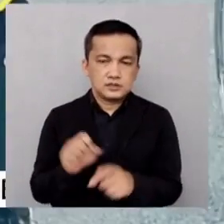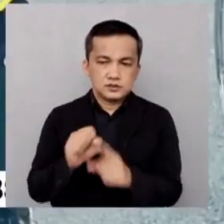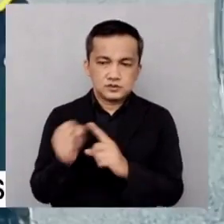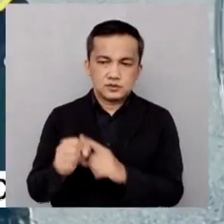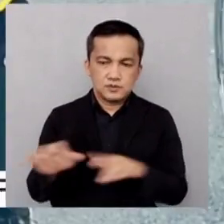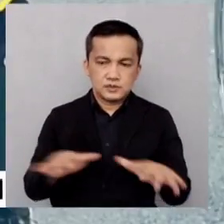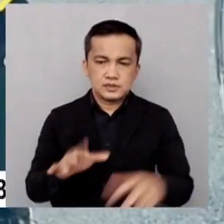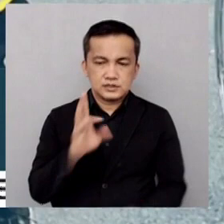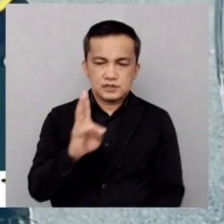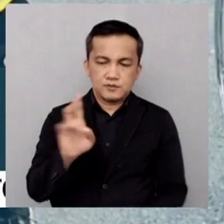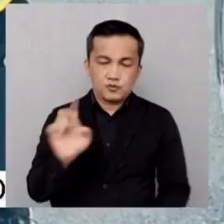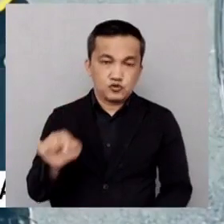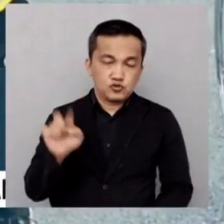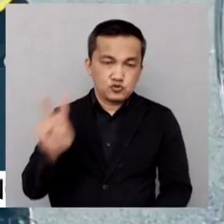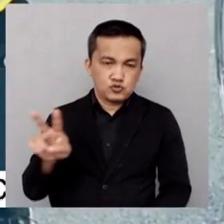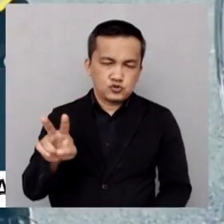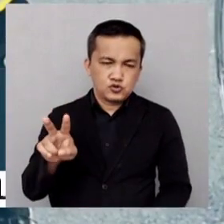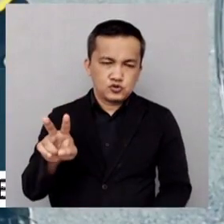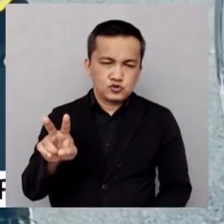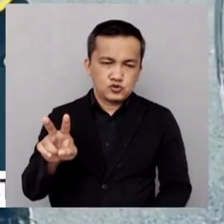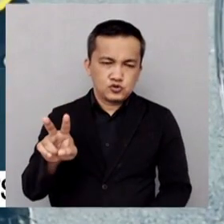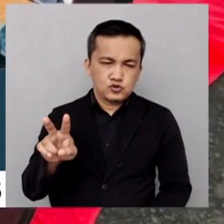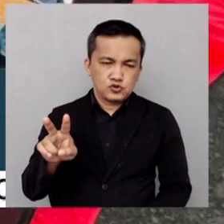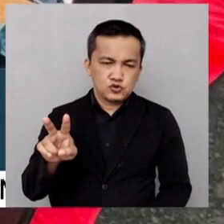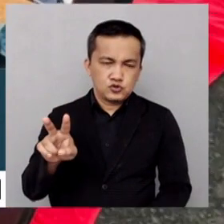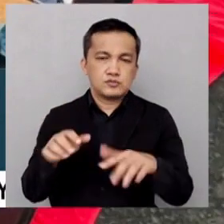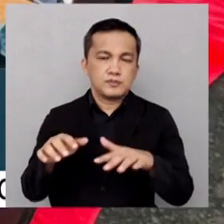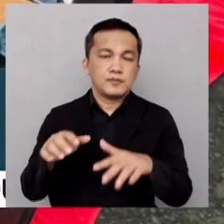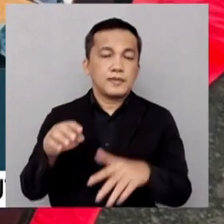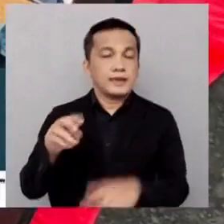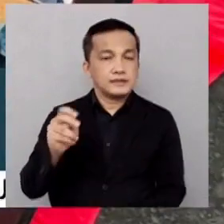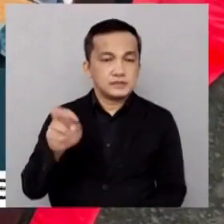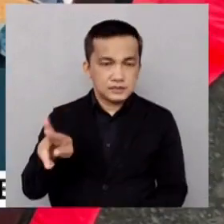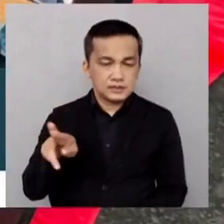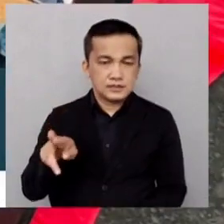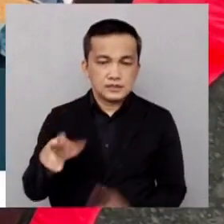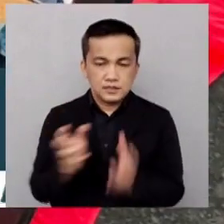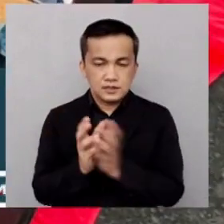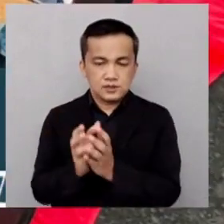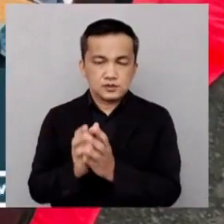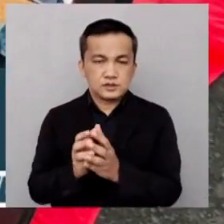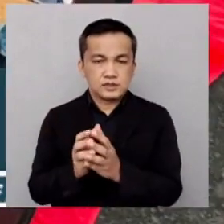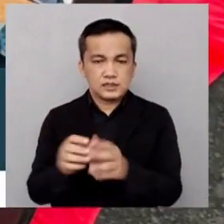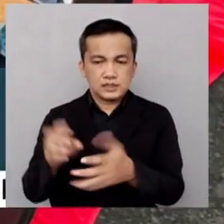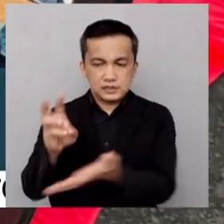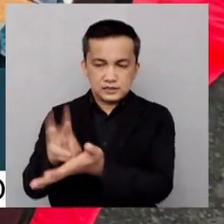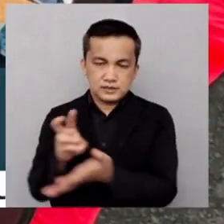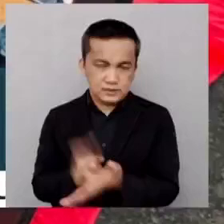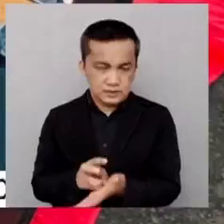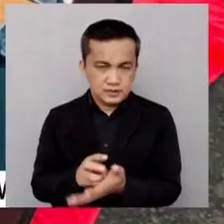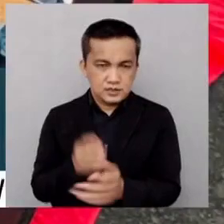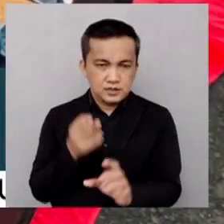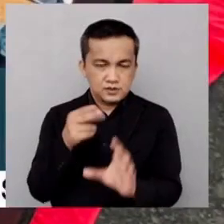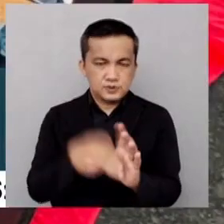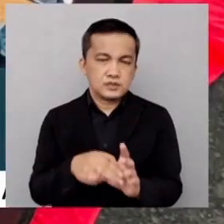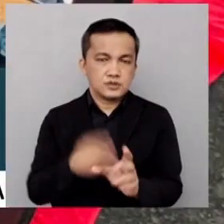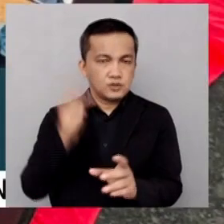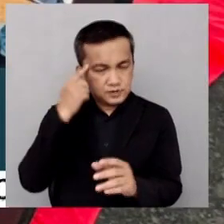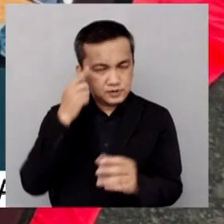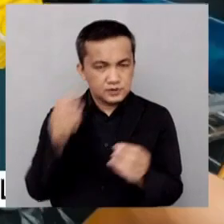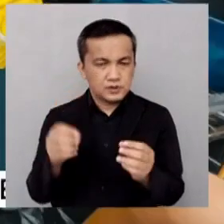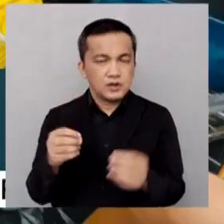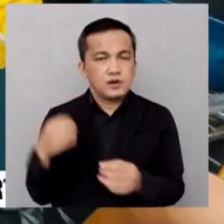7.2 earthquake, hit Metro Manila. Communities and offices here in the area, as well as participating government officials and